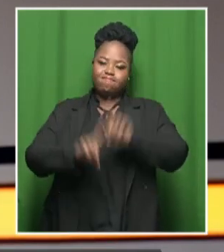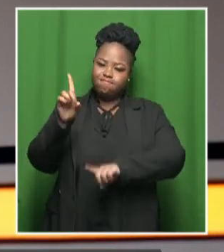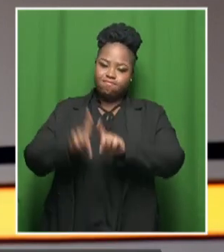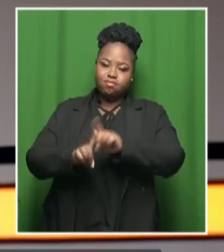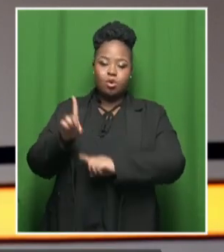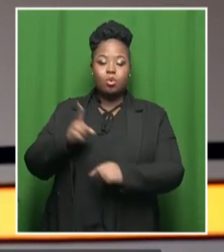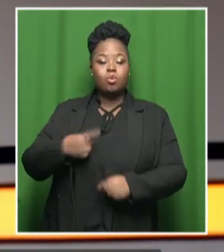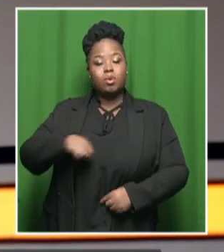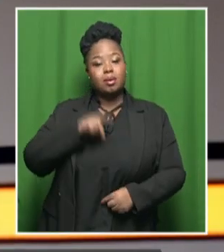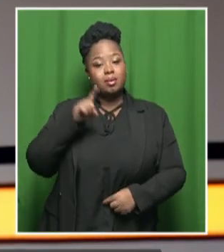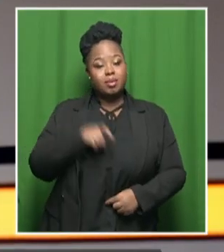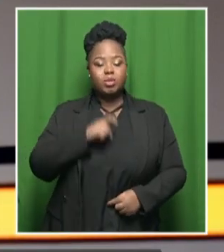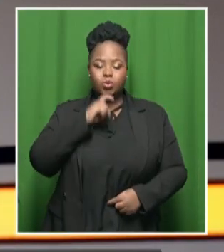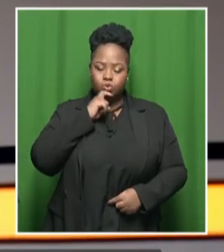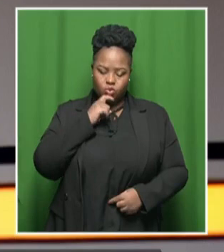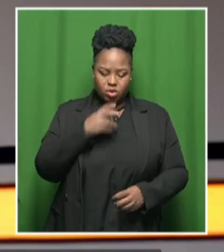wealth,